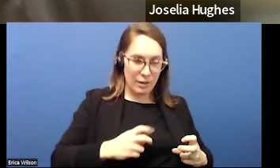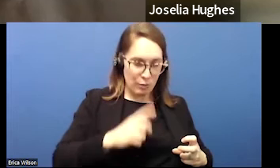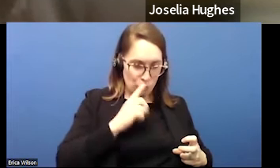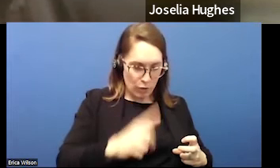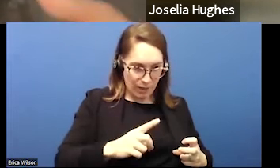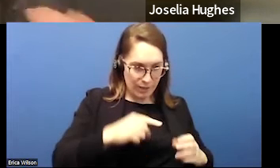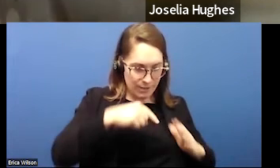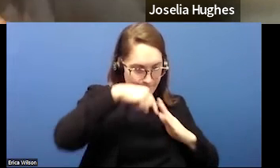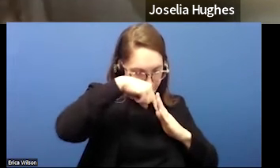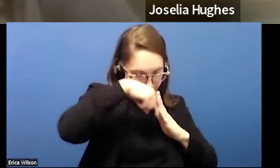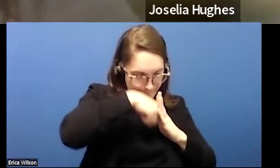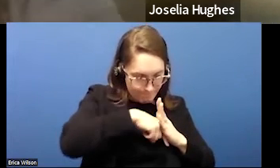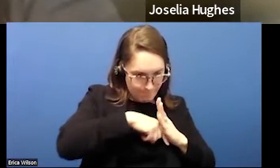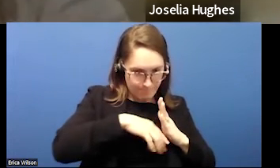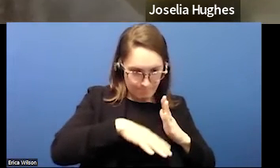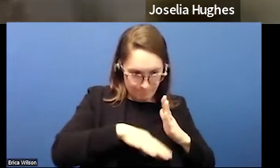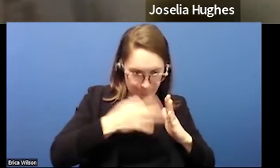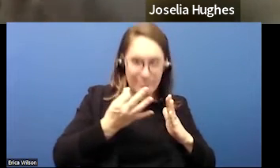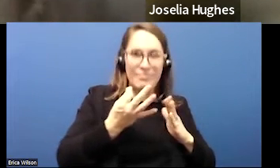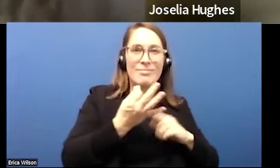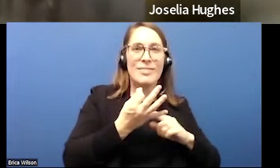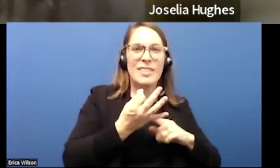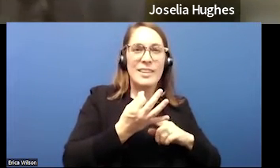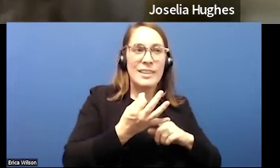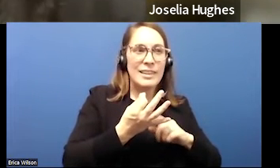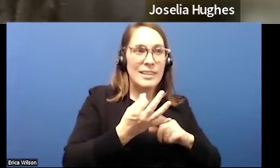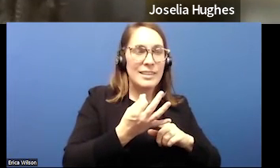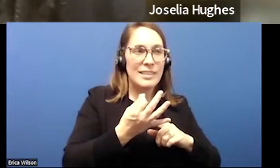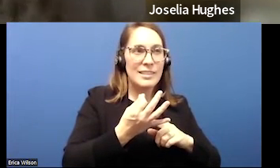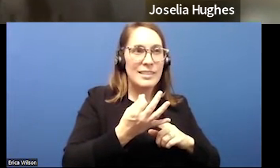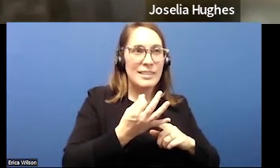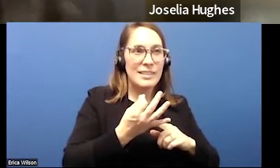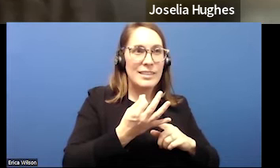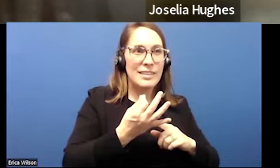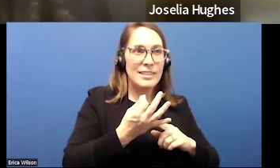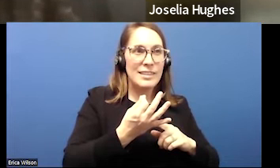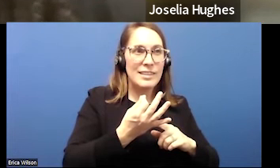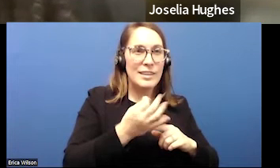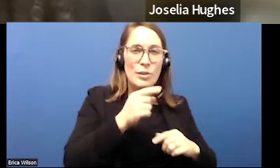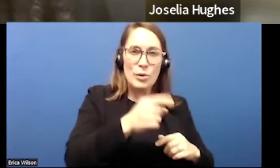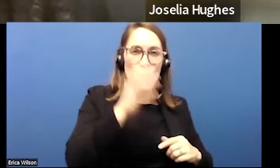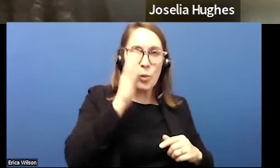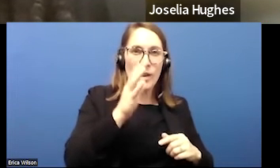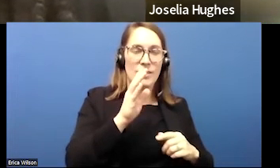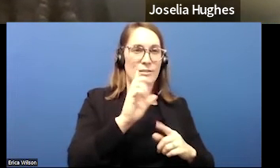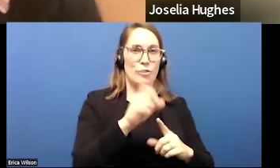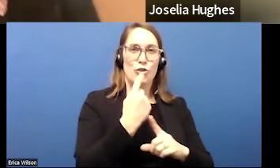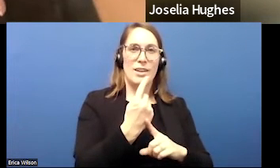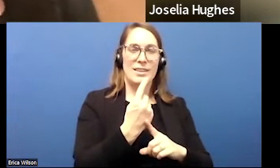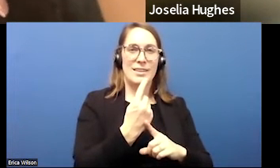uproot to get them closer to where to a place of just being.